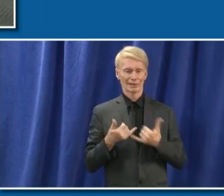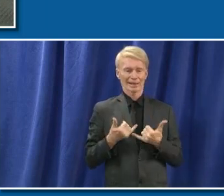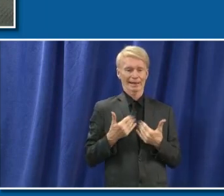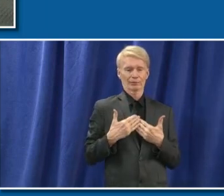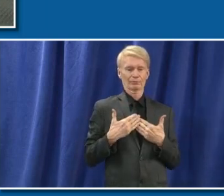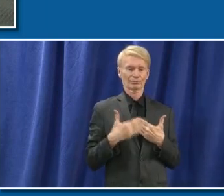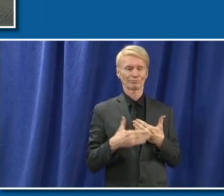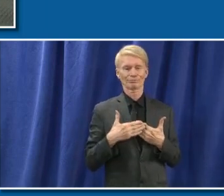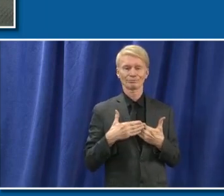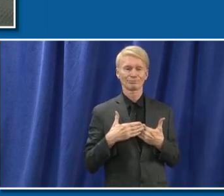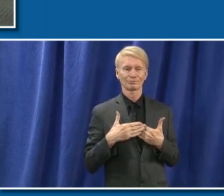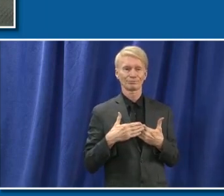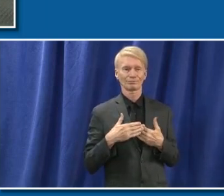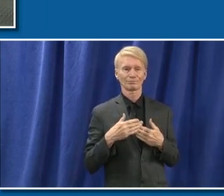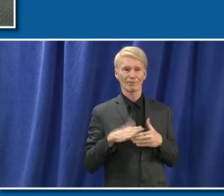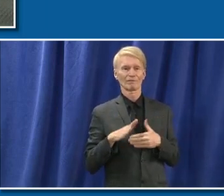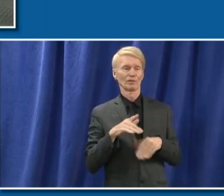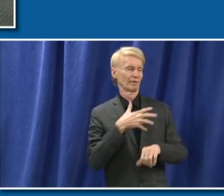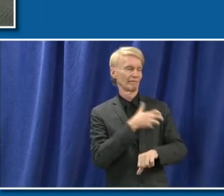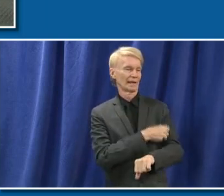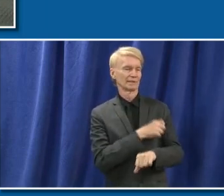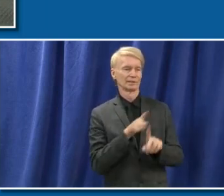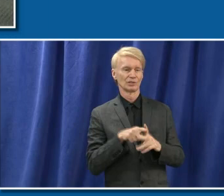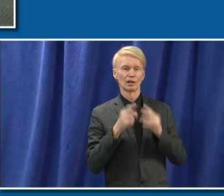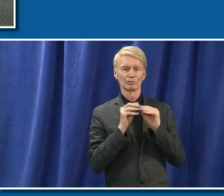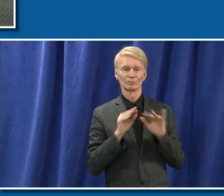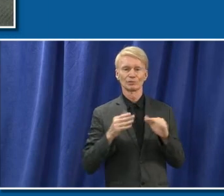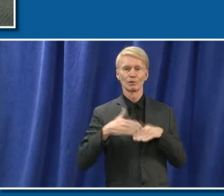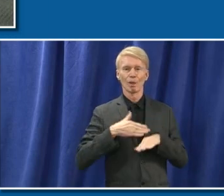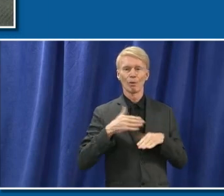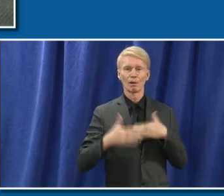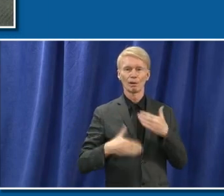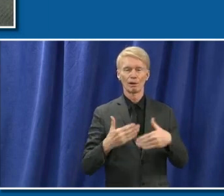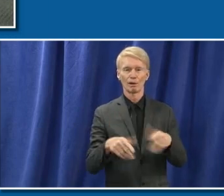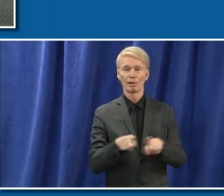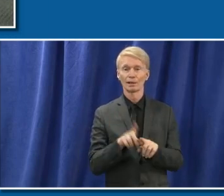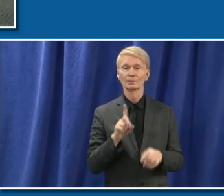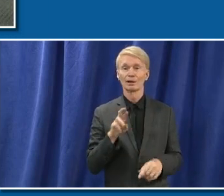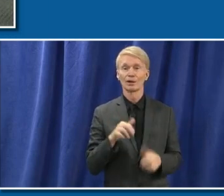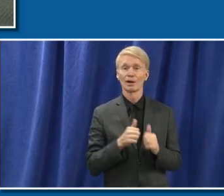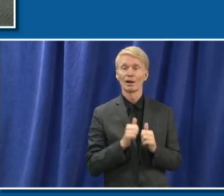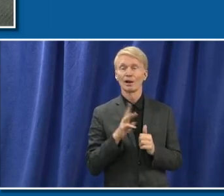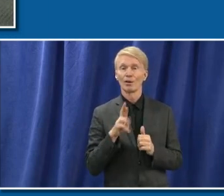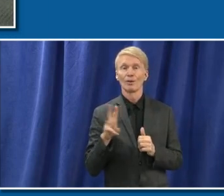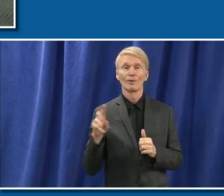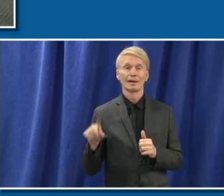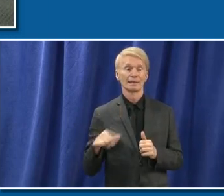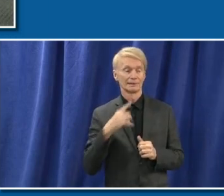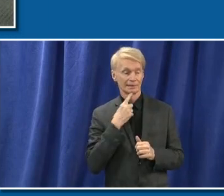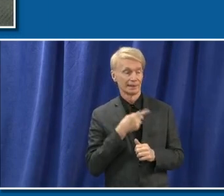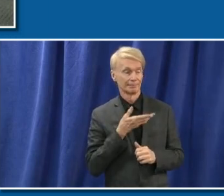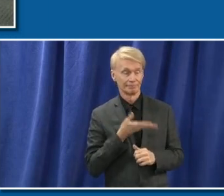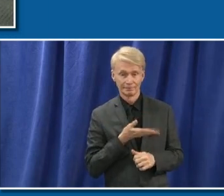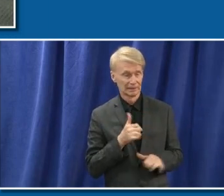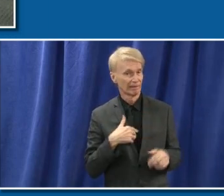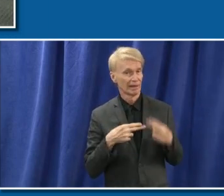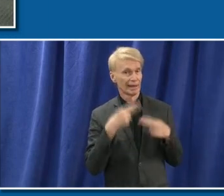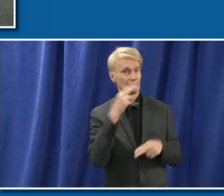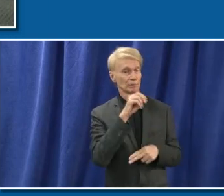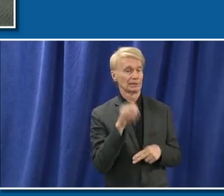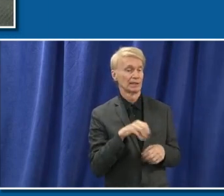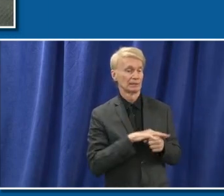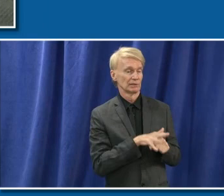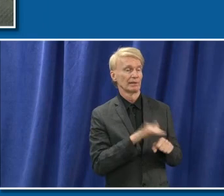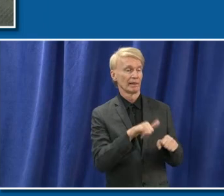of after the vaccine is rolled out. And particularly, like Dr. Arwady mentioned earlier, while we know there's still a high level of COVID in the